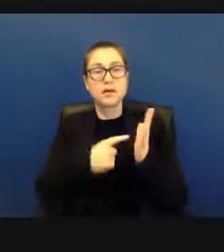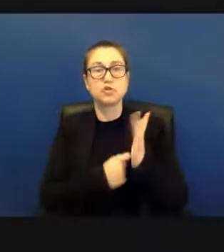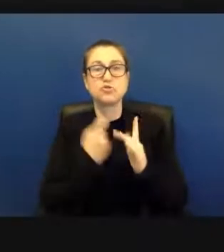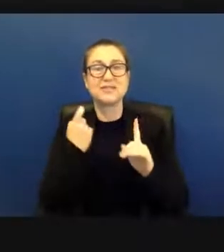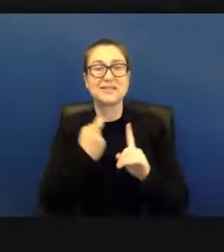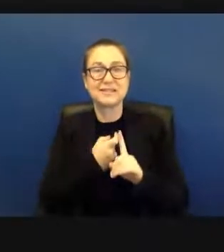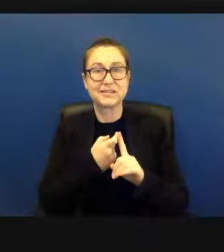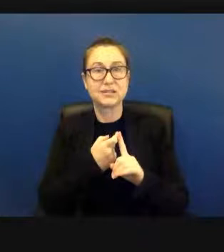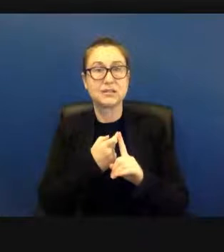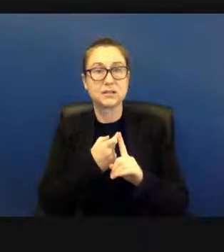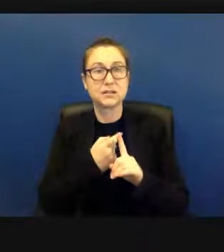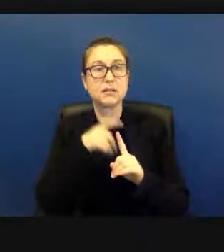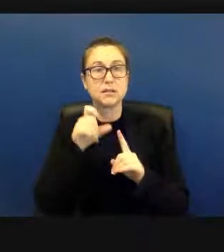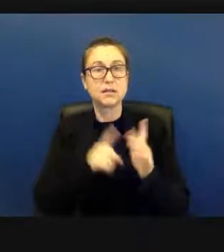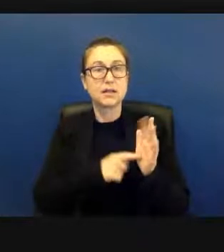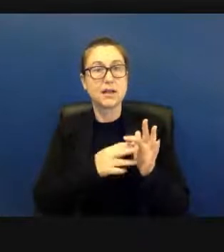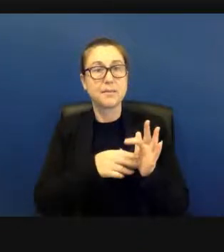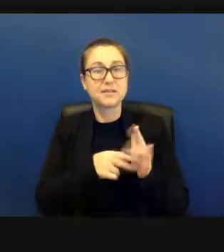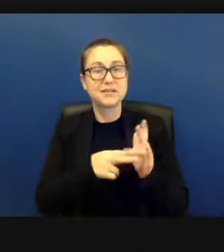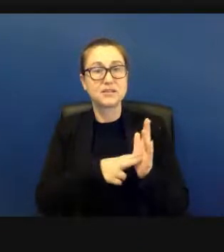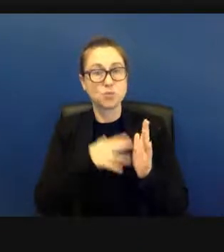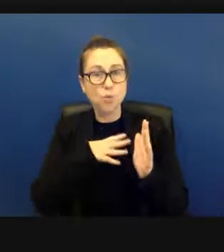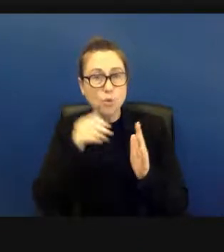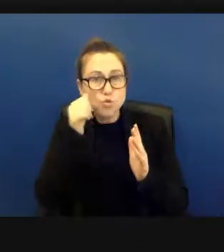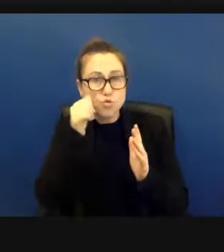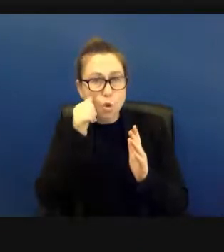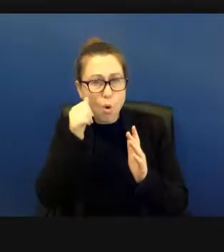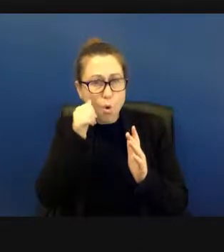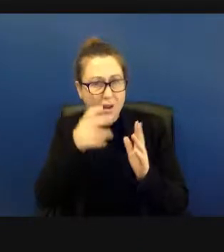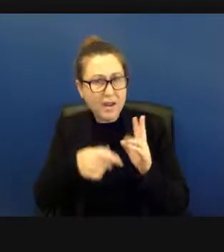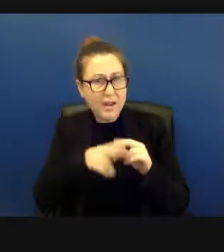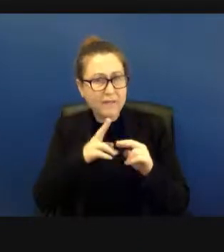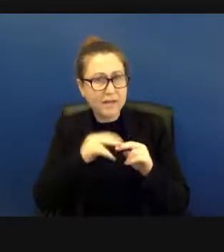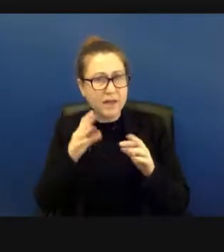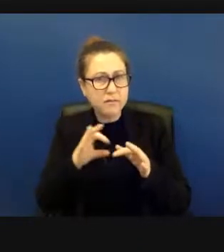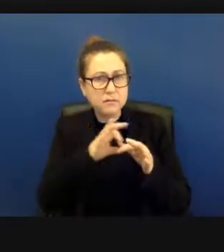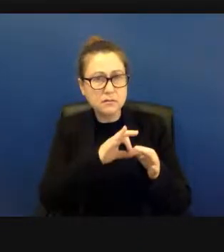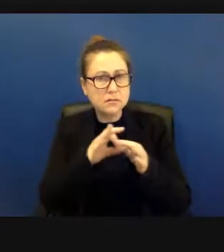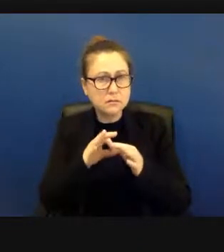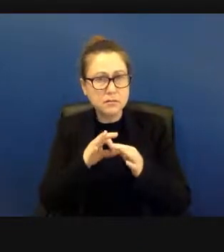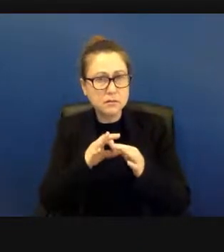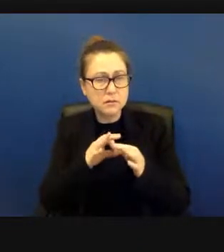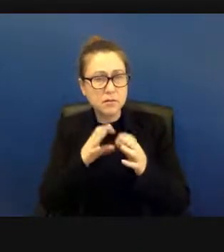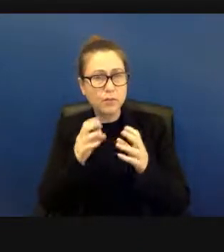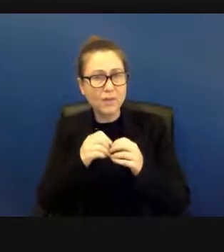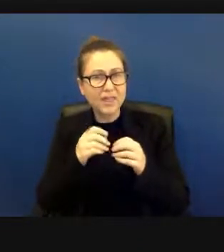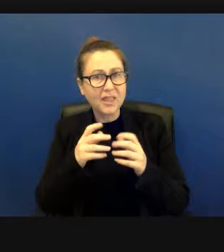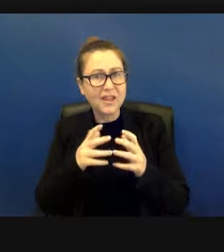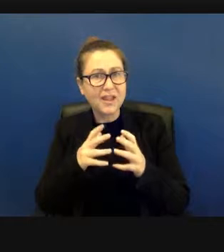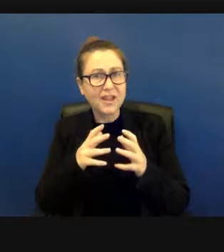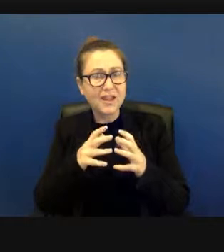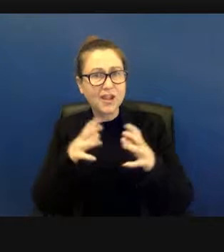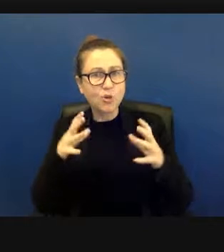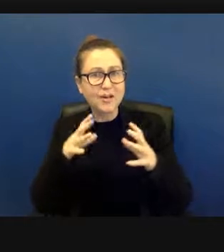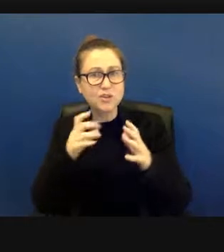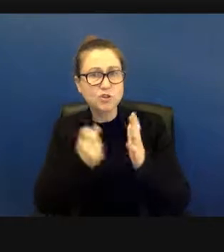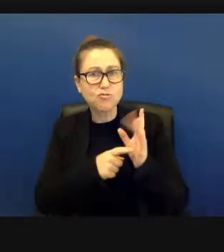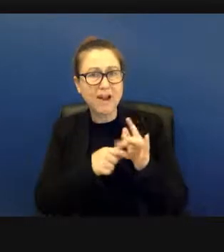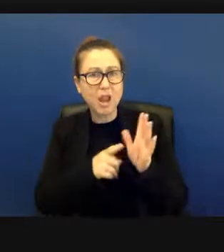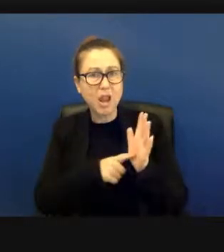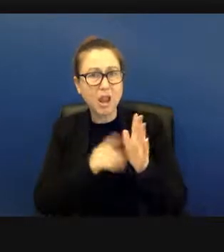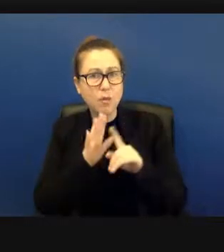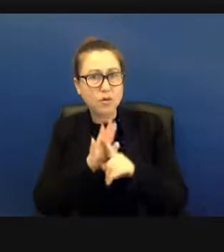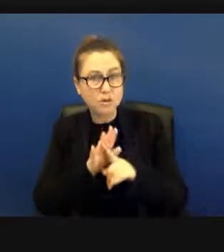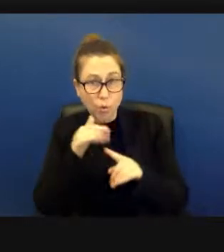if there's commonalities between people who have increased cranial pressure, or is that still something that you're trying to really